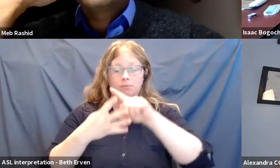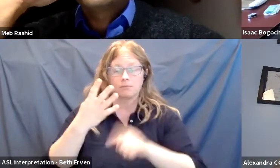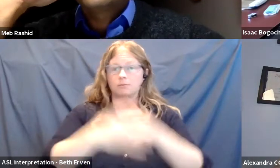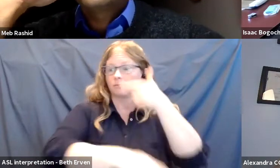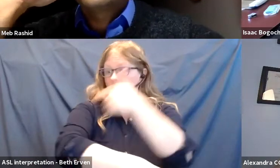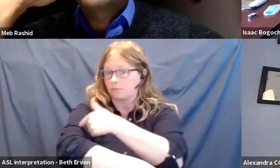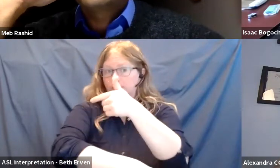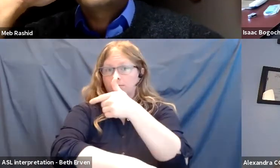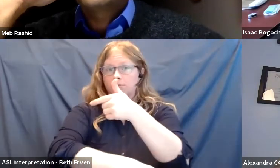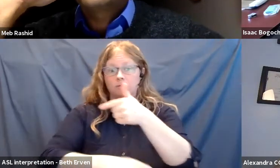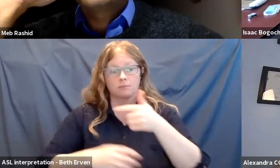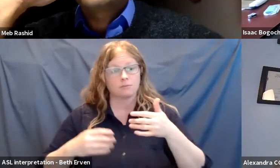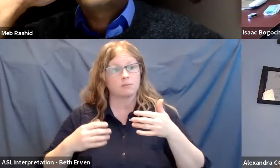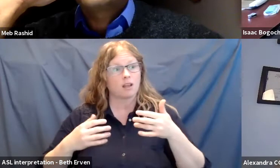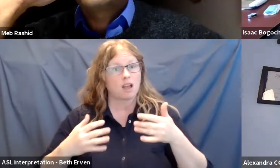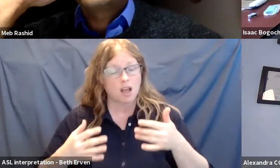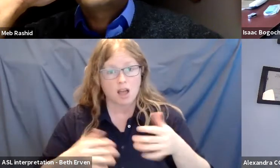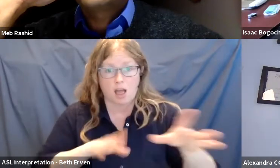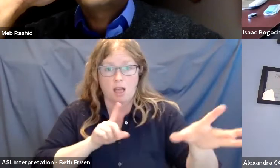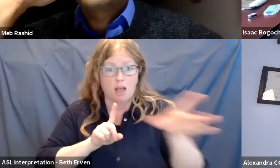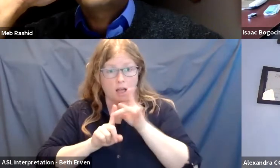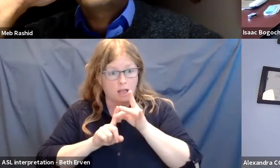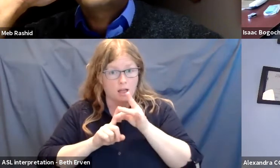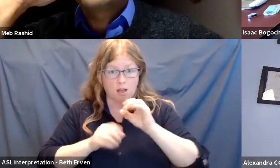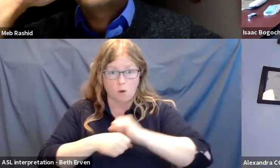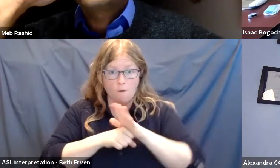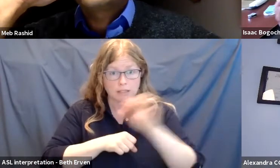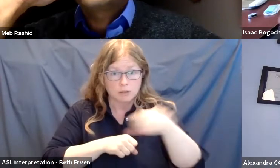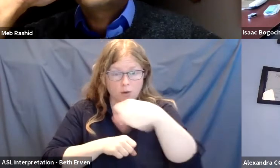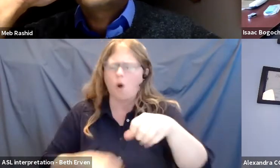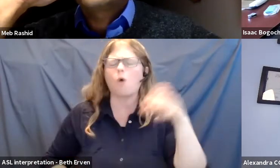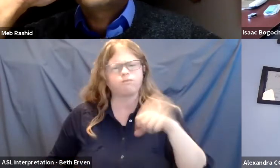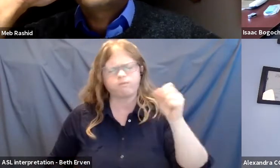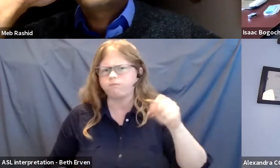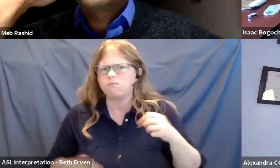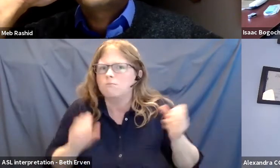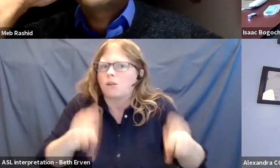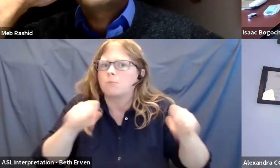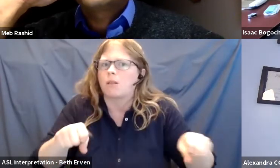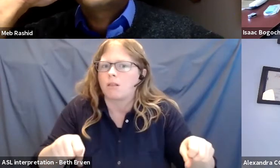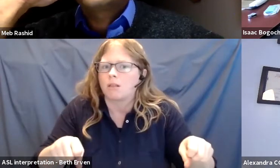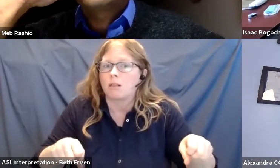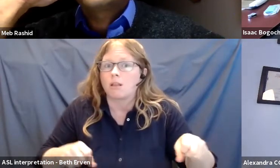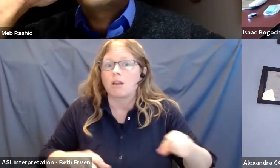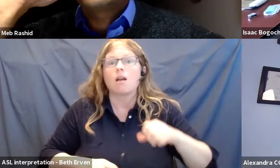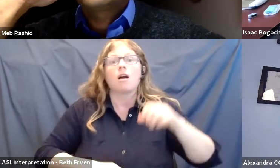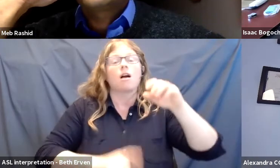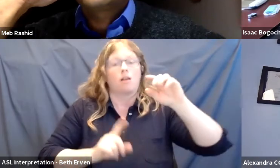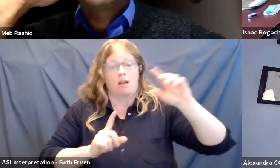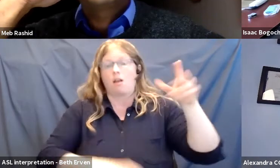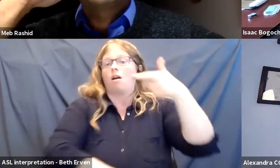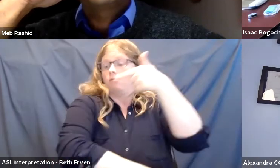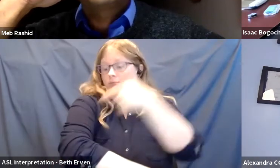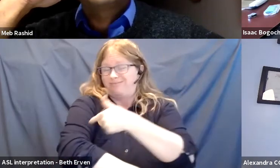Oh, it happens. It absolutely can happen. It's happened in the clinical trial. So 2 points. One is, remember, we're getting a first dose. We're not getting our second dose for